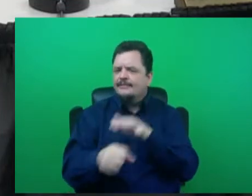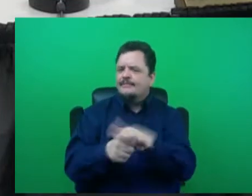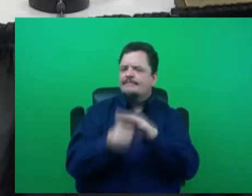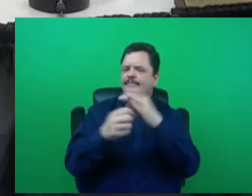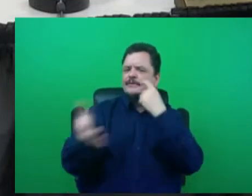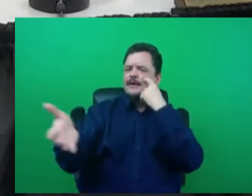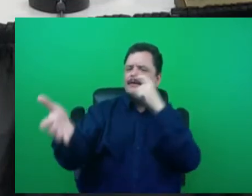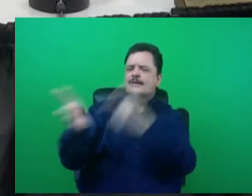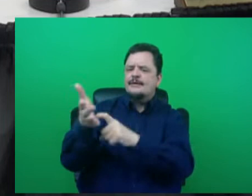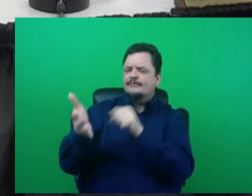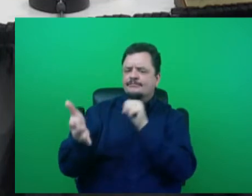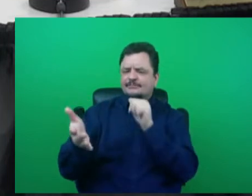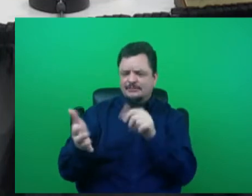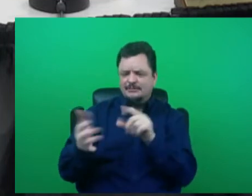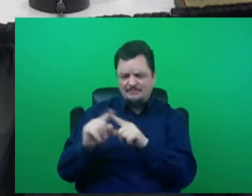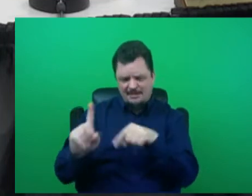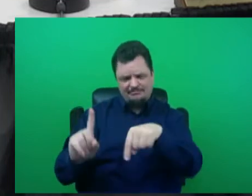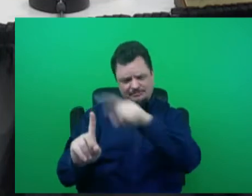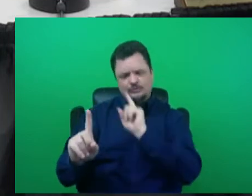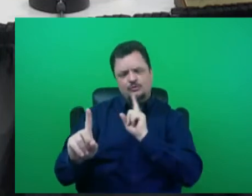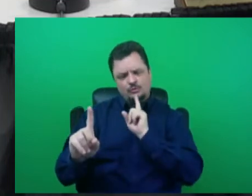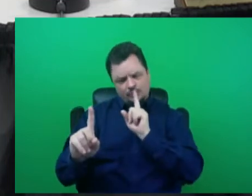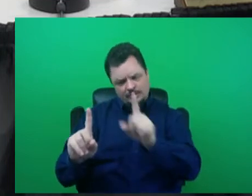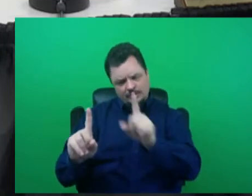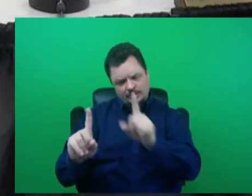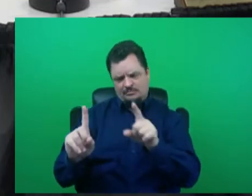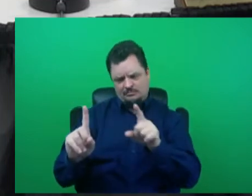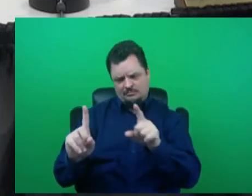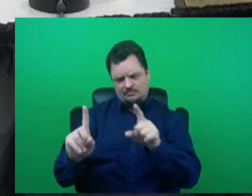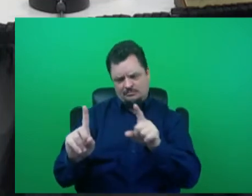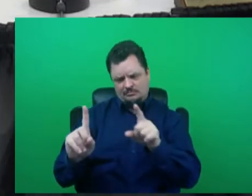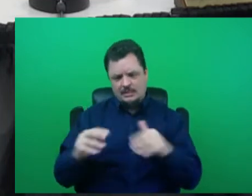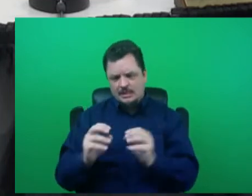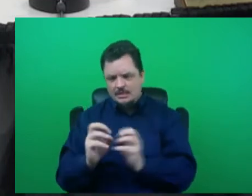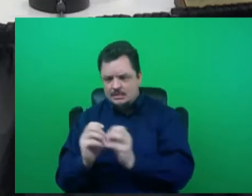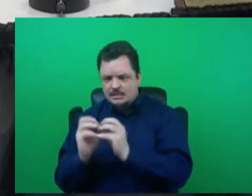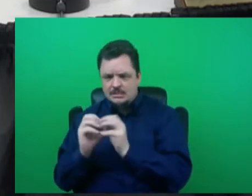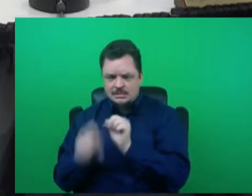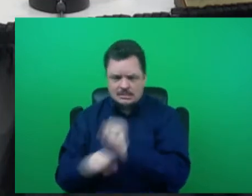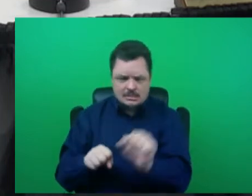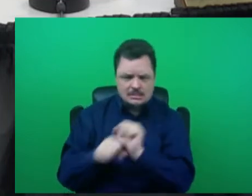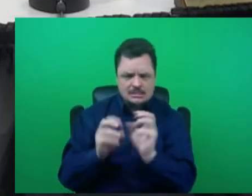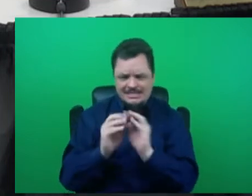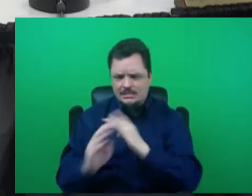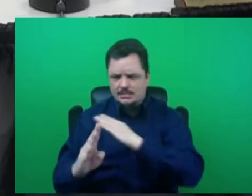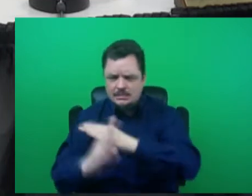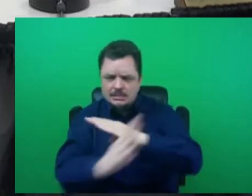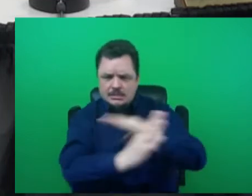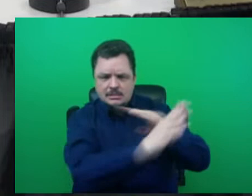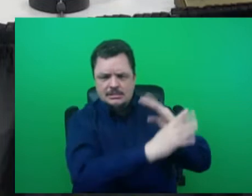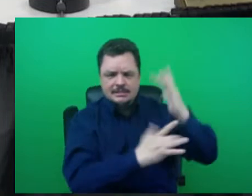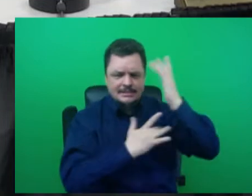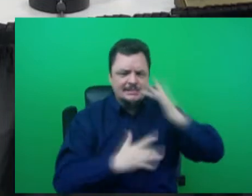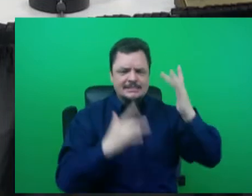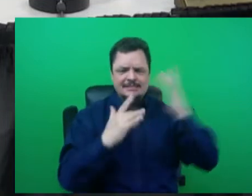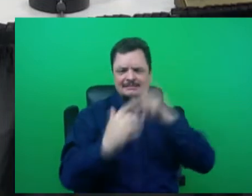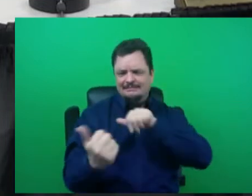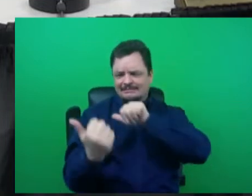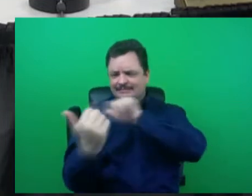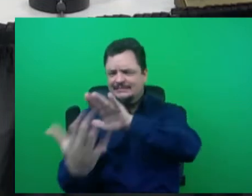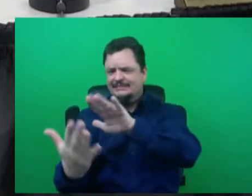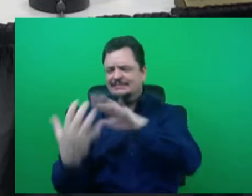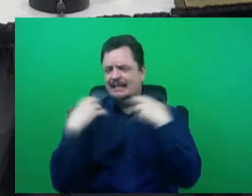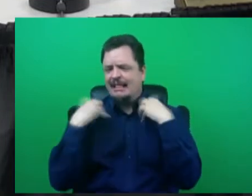are out there preventing illness and disease, addressing health equity issues, and they are